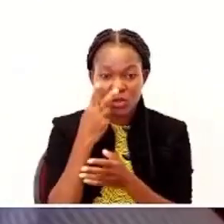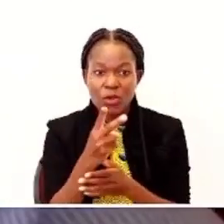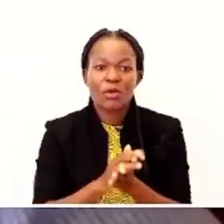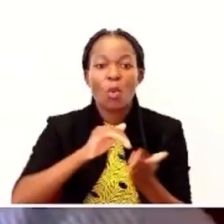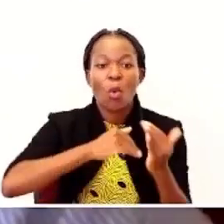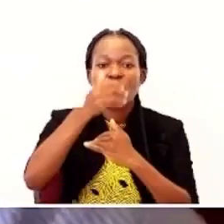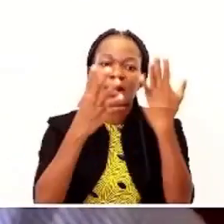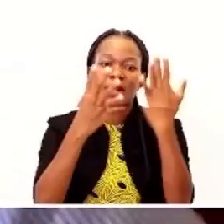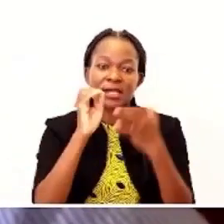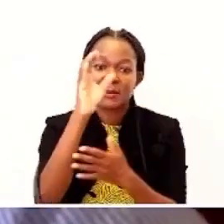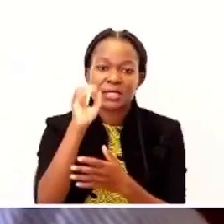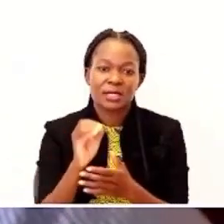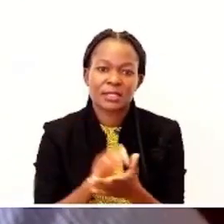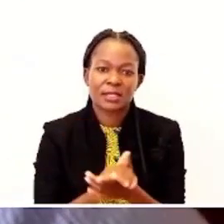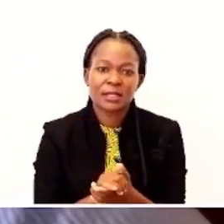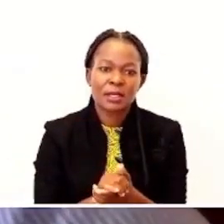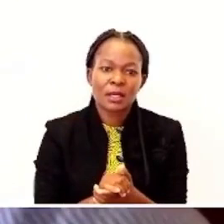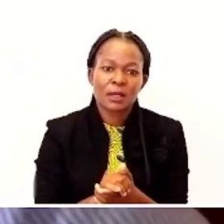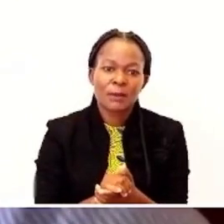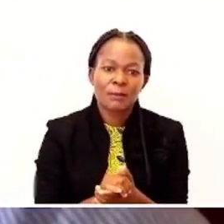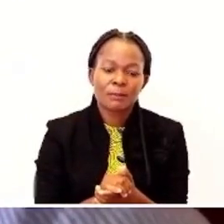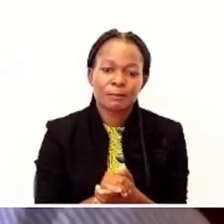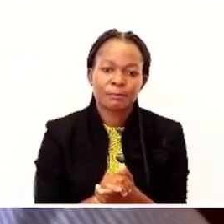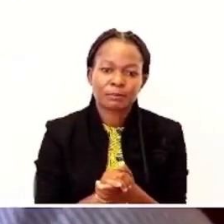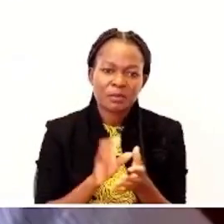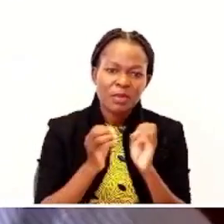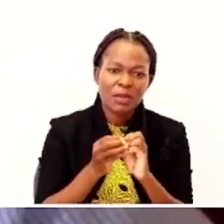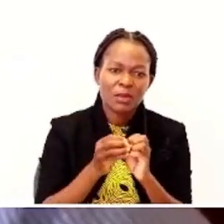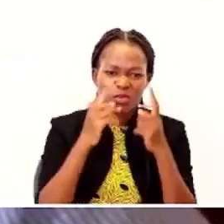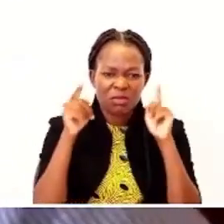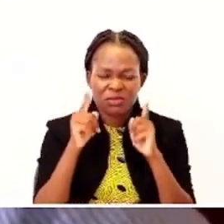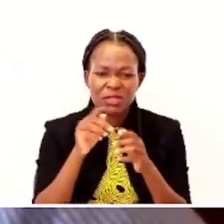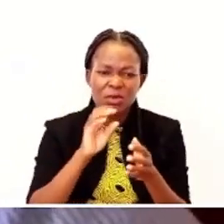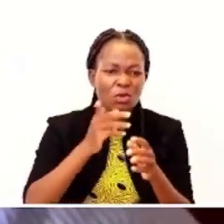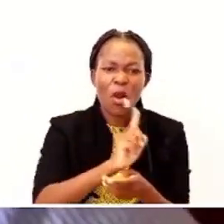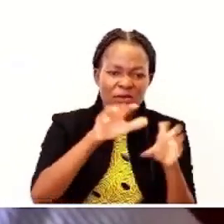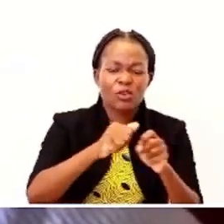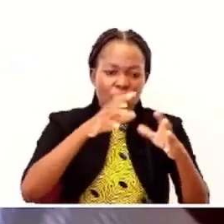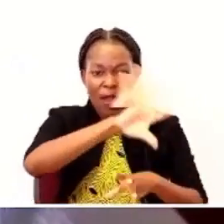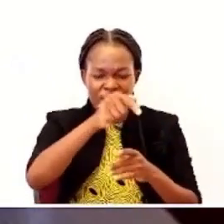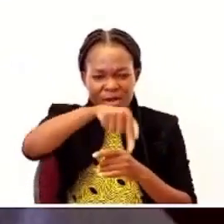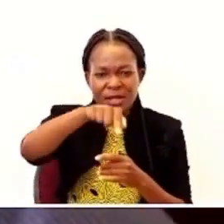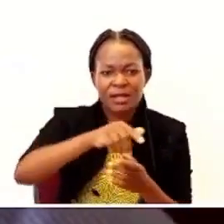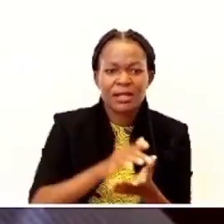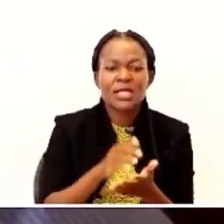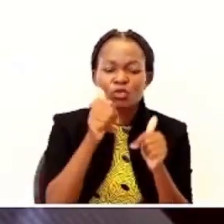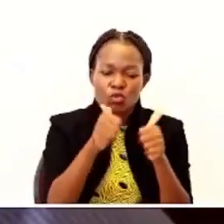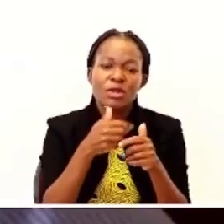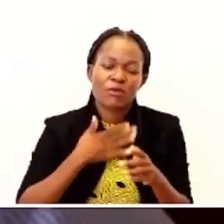was conducted by universities and research institutes not from the continent. We need to deepen our